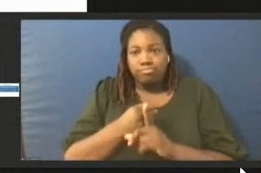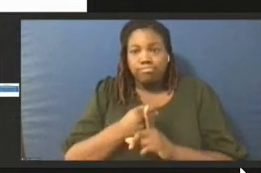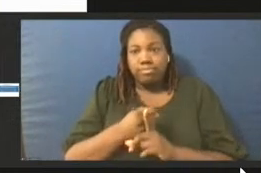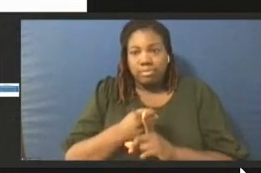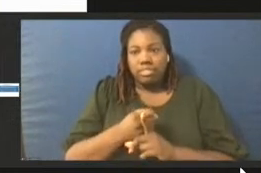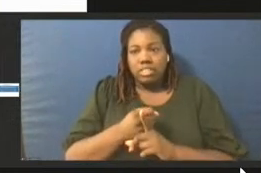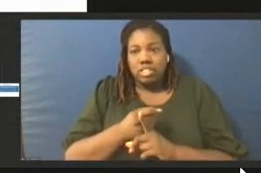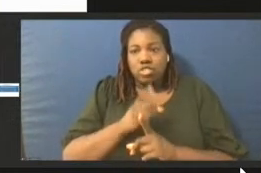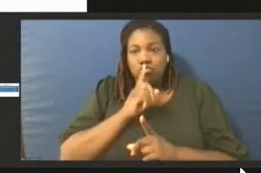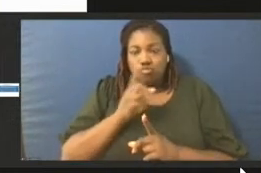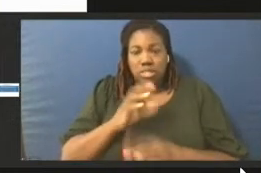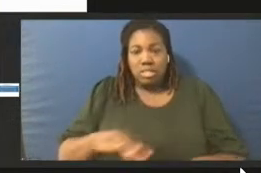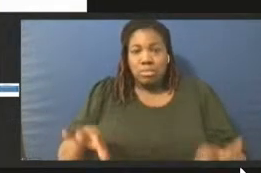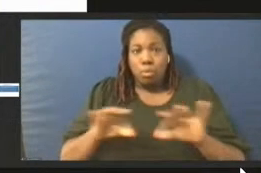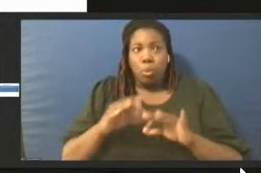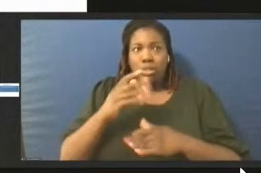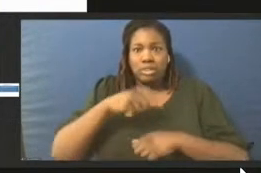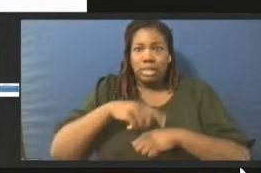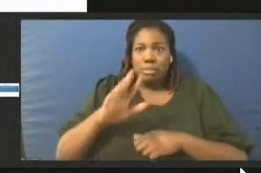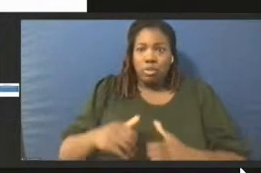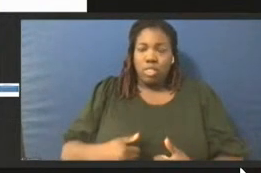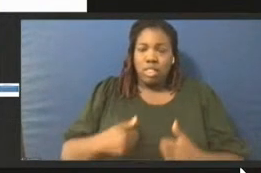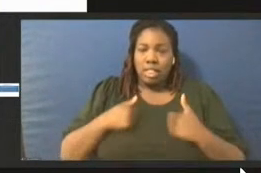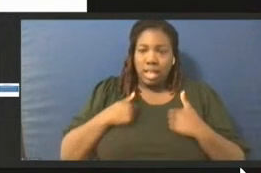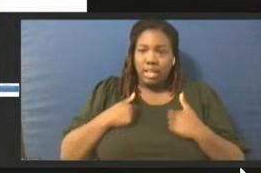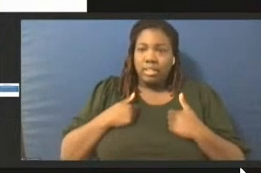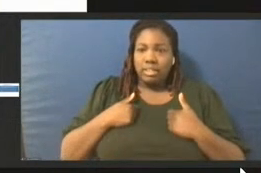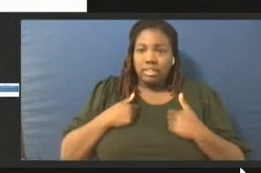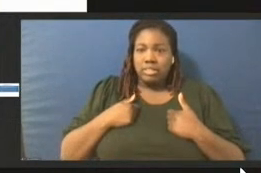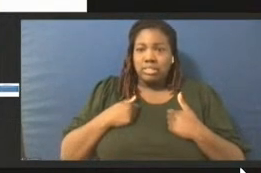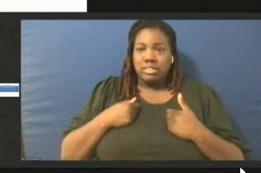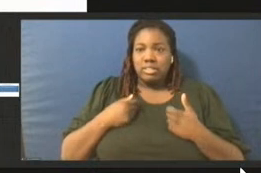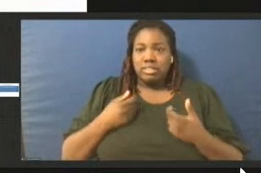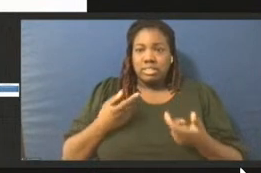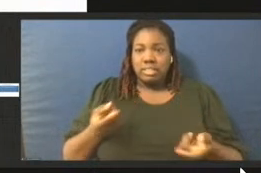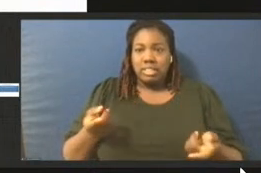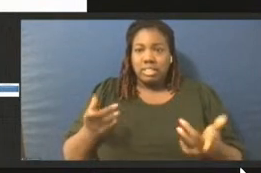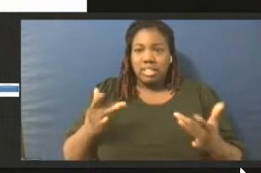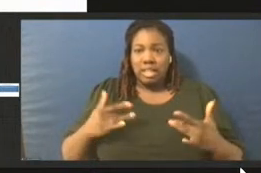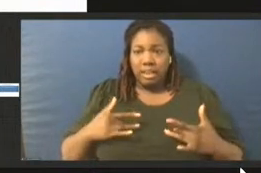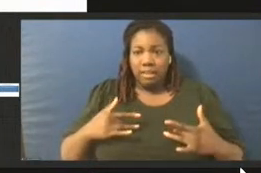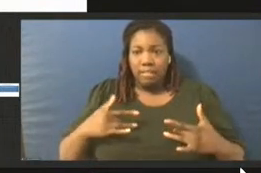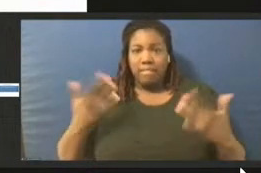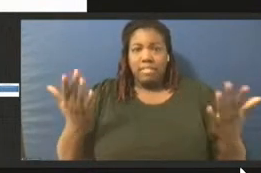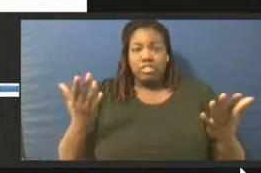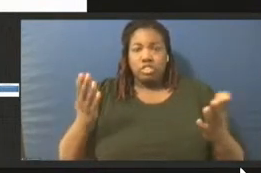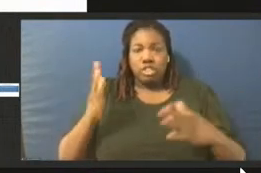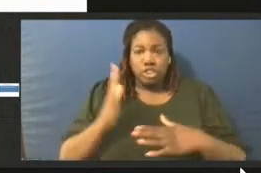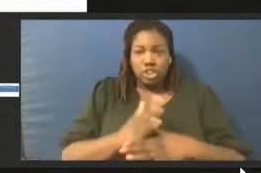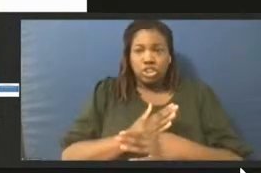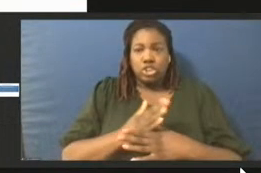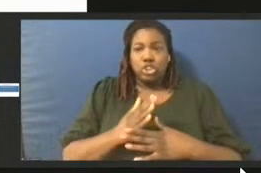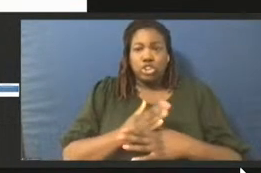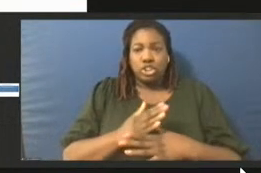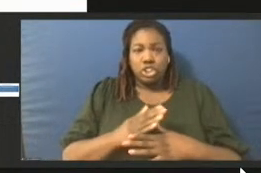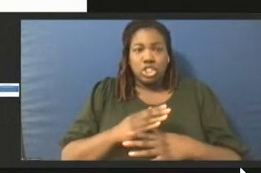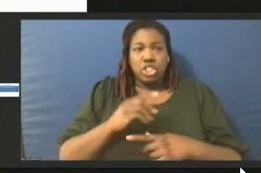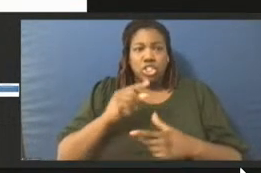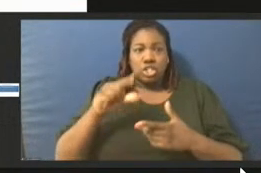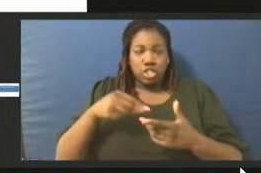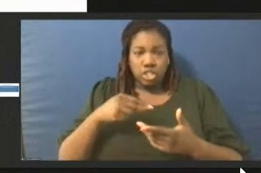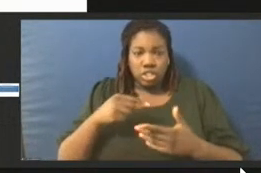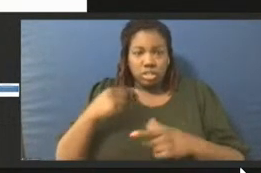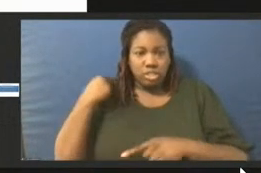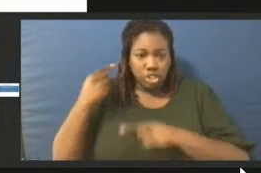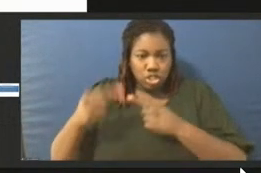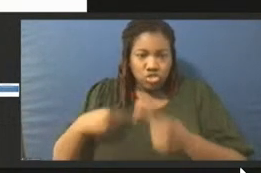developmental time of their lives. Events that are shared throughout generations, like proms and graduations and